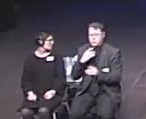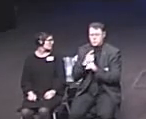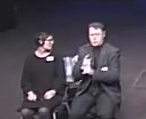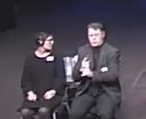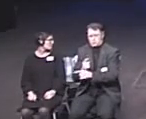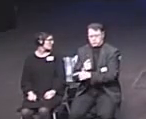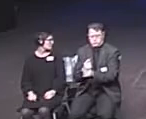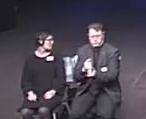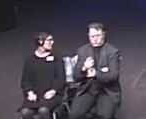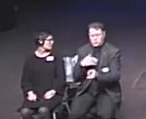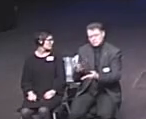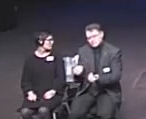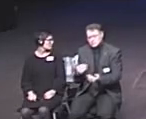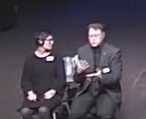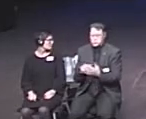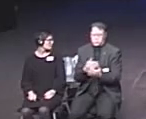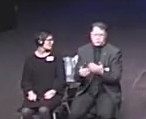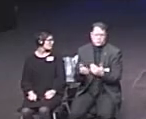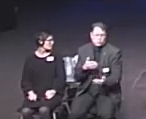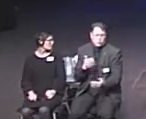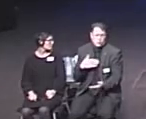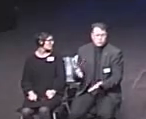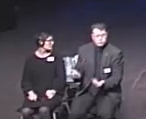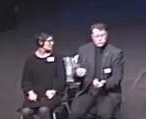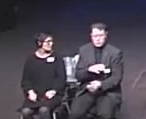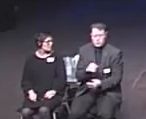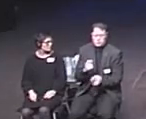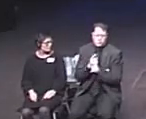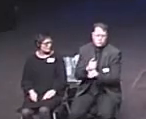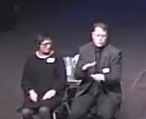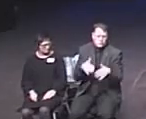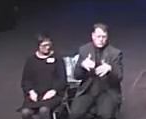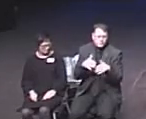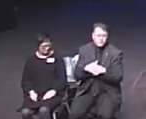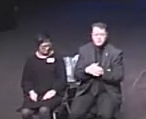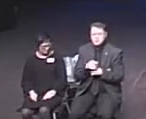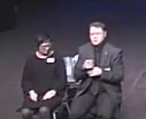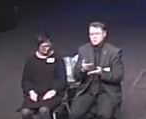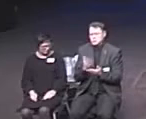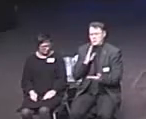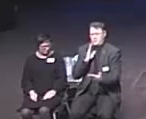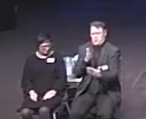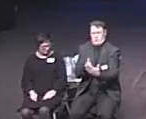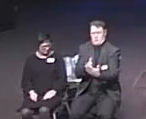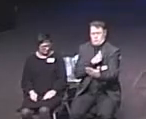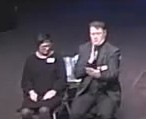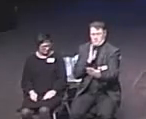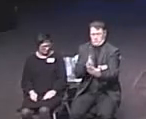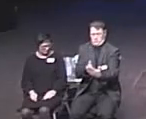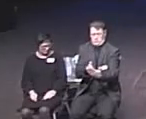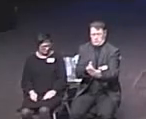we want to work together with. So, and this is because the main goal for us is